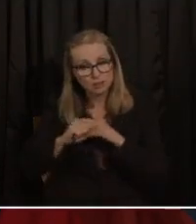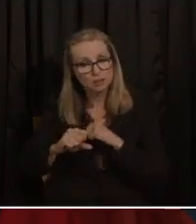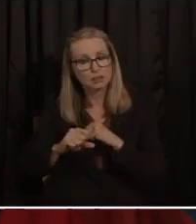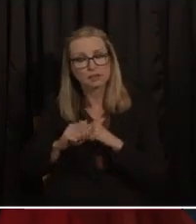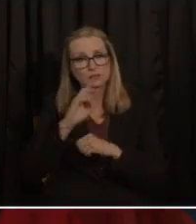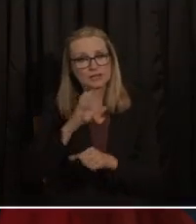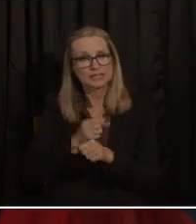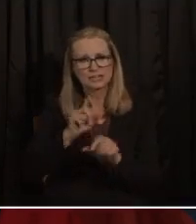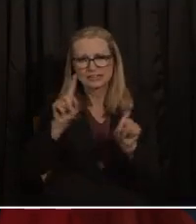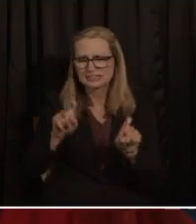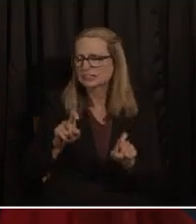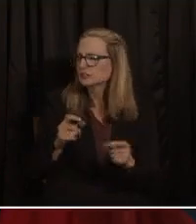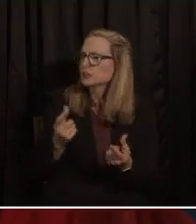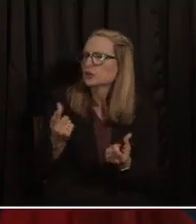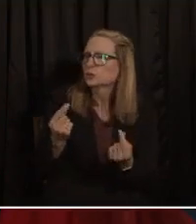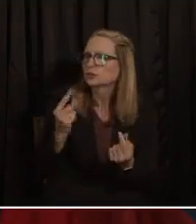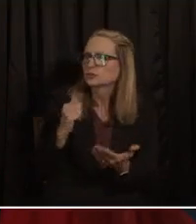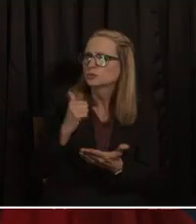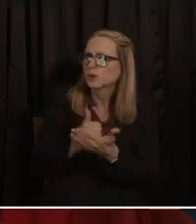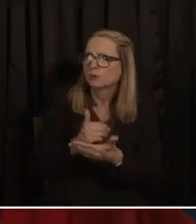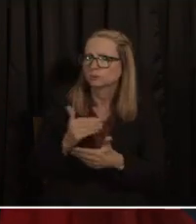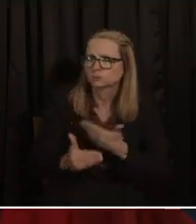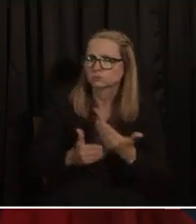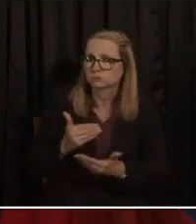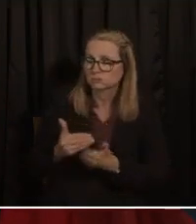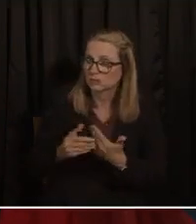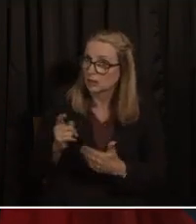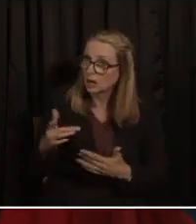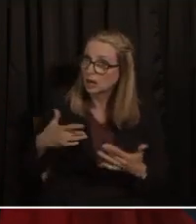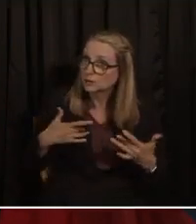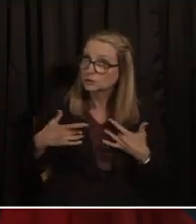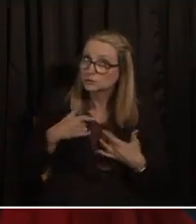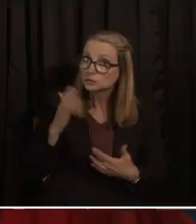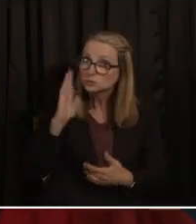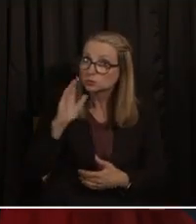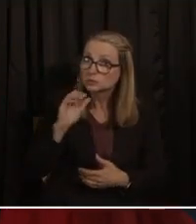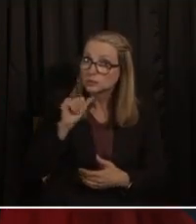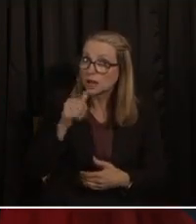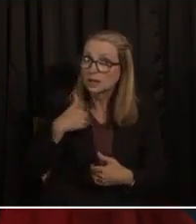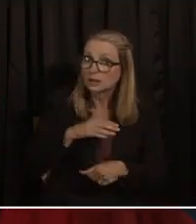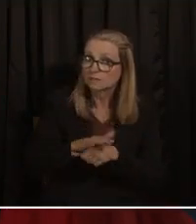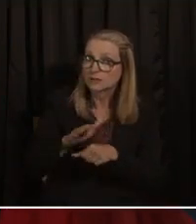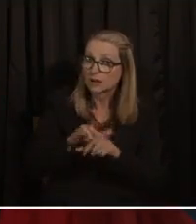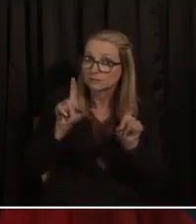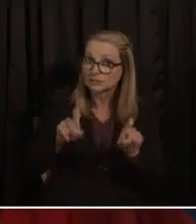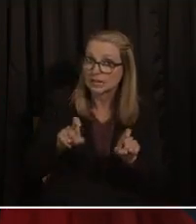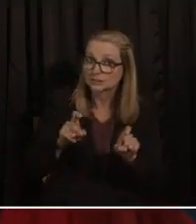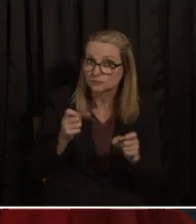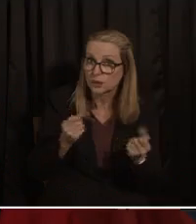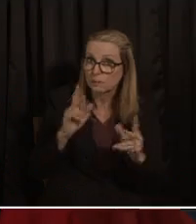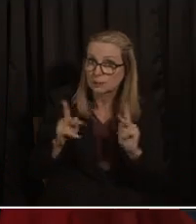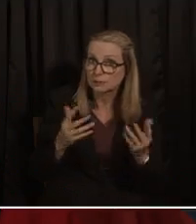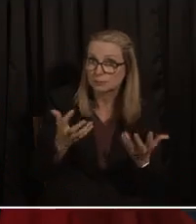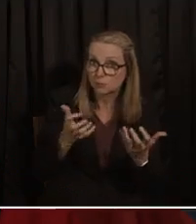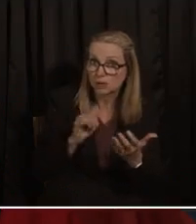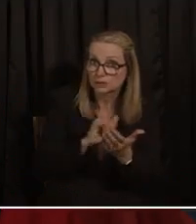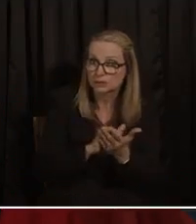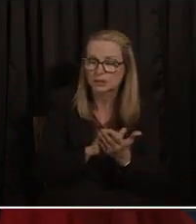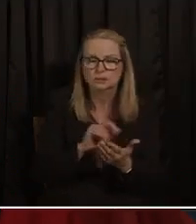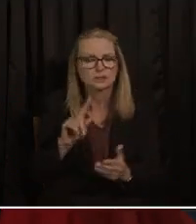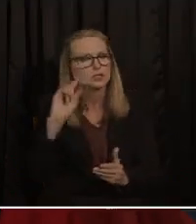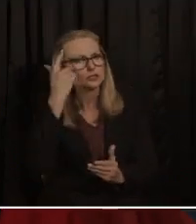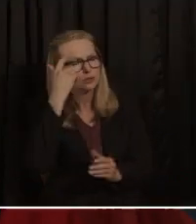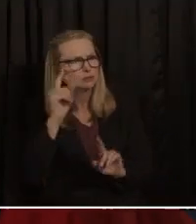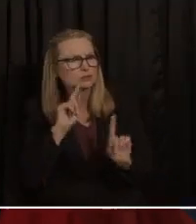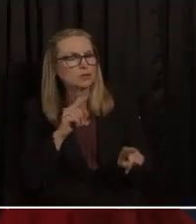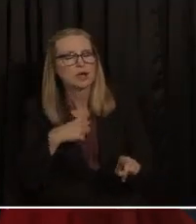up that process? And is there any concern that you won't have enough tests to meet the high demand? Thank you. Well, yeah, first of all, we're thrilled with the